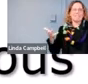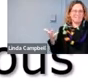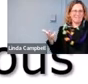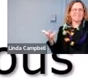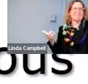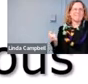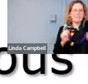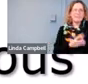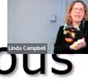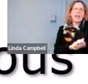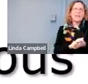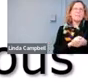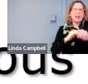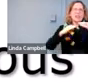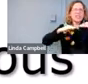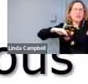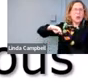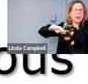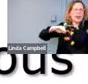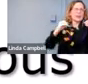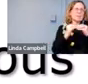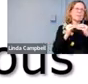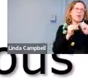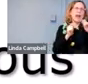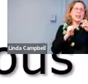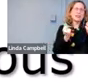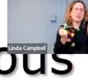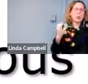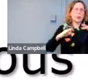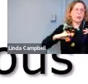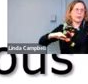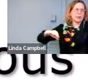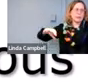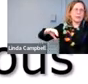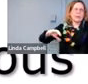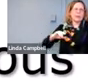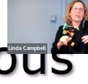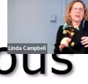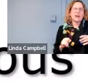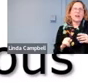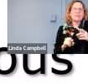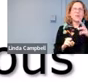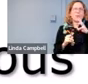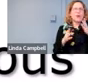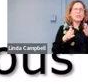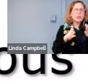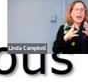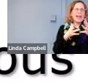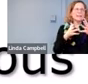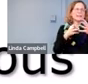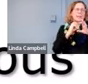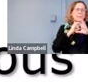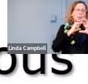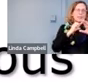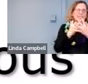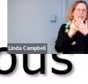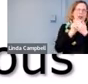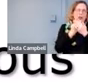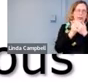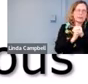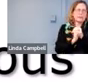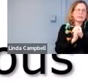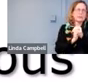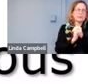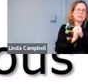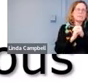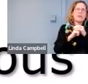impacts and landmarks, all of that. But the shoreline has more algae blooms, the